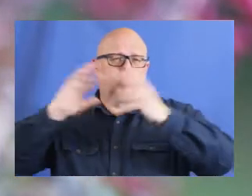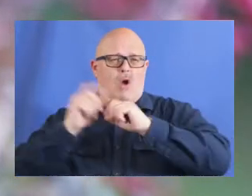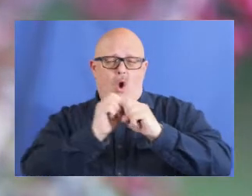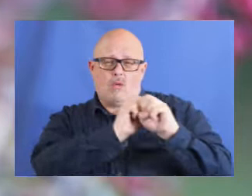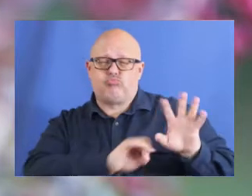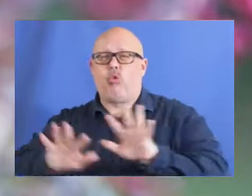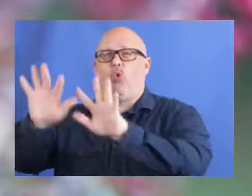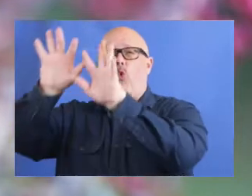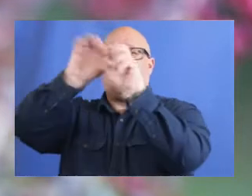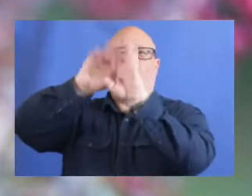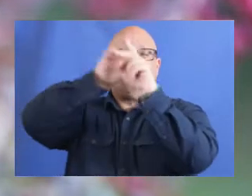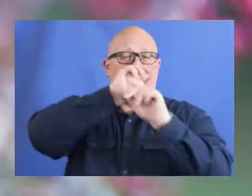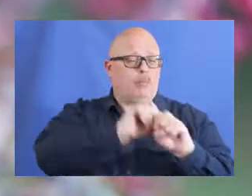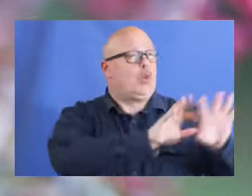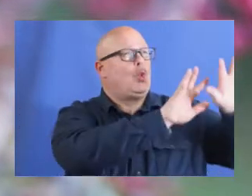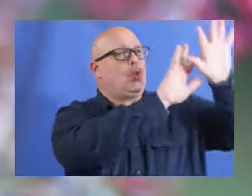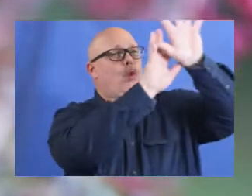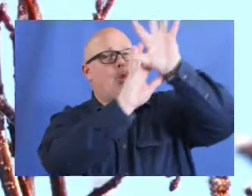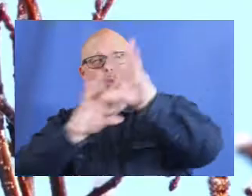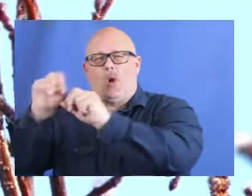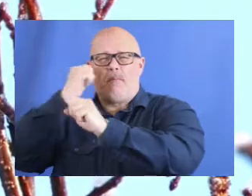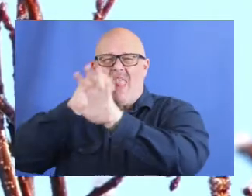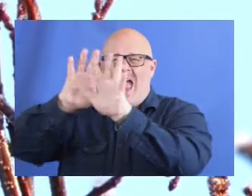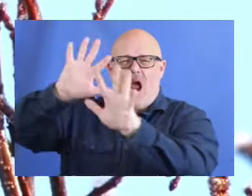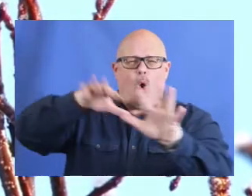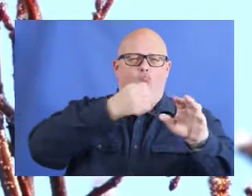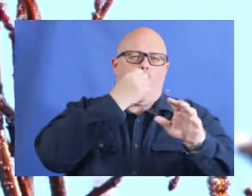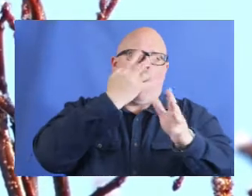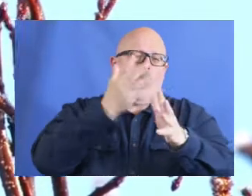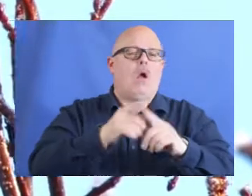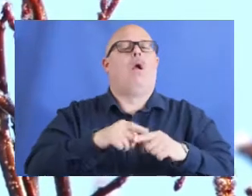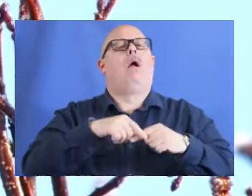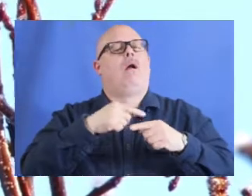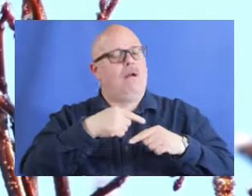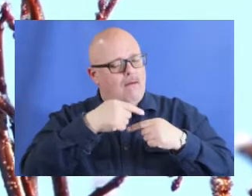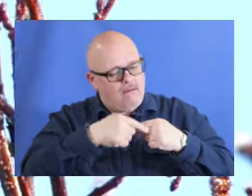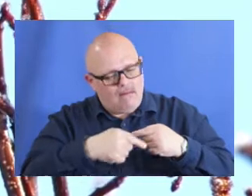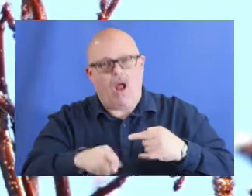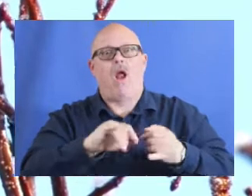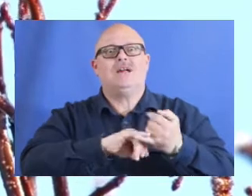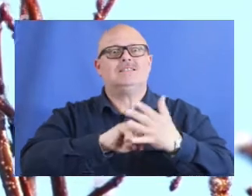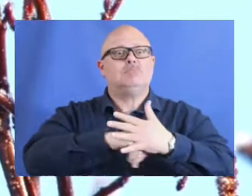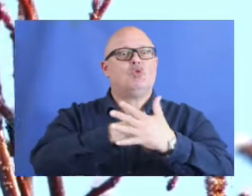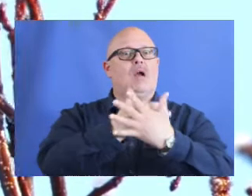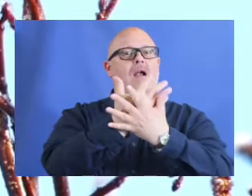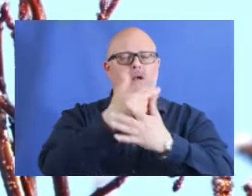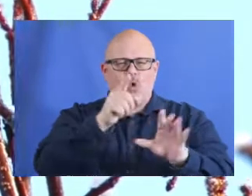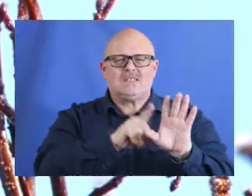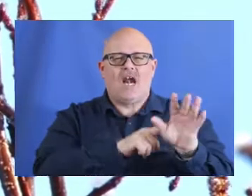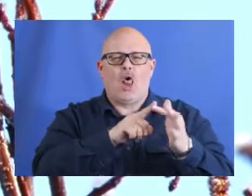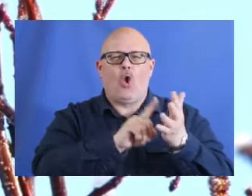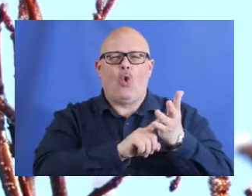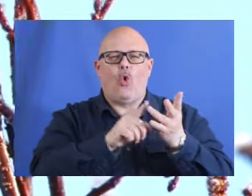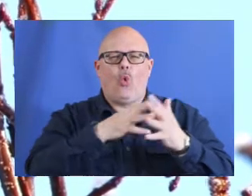and red-winged birds. In spring, the bright yellowhammers can be spotted, singing from the tops